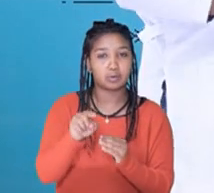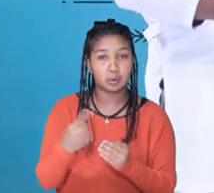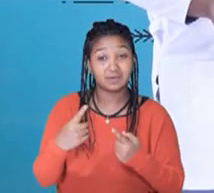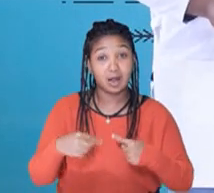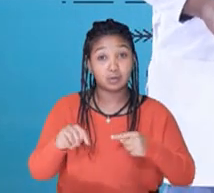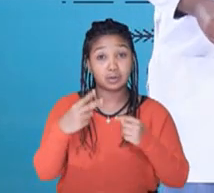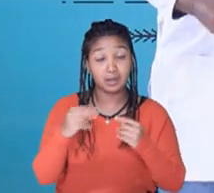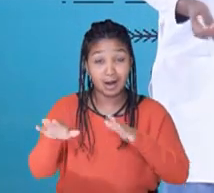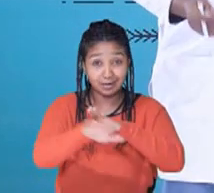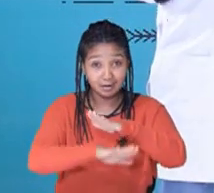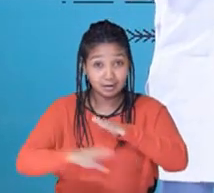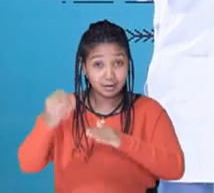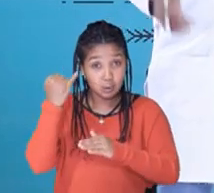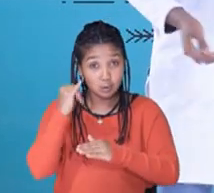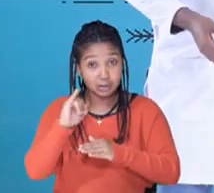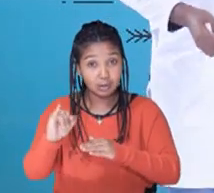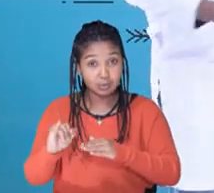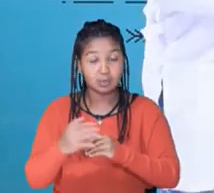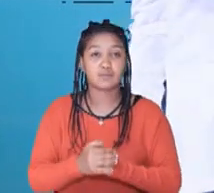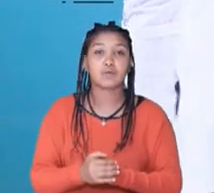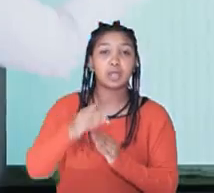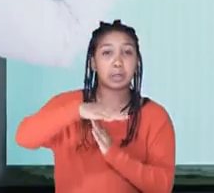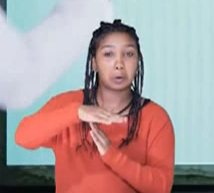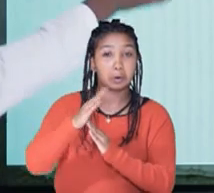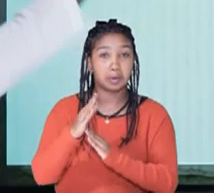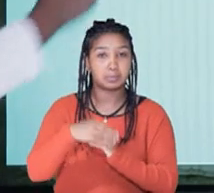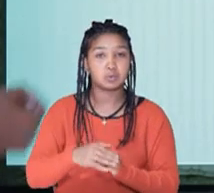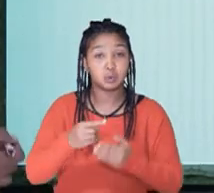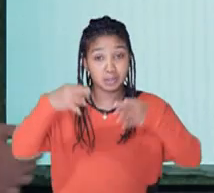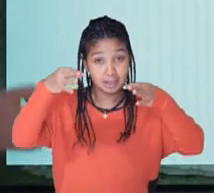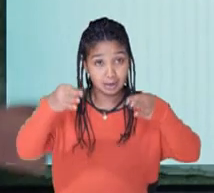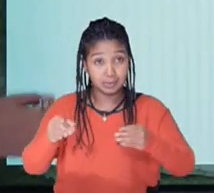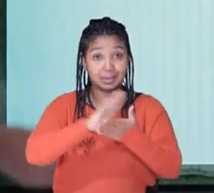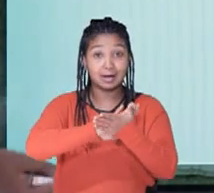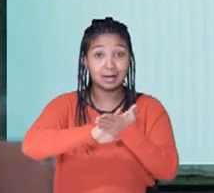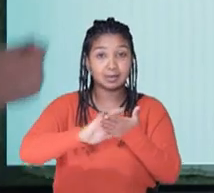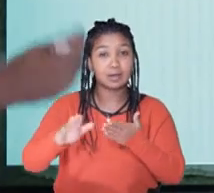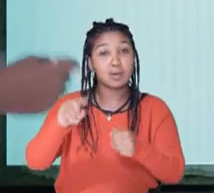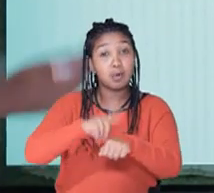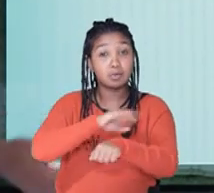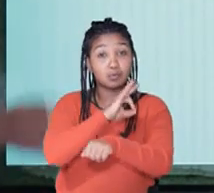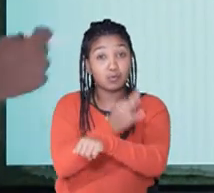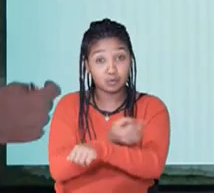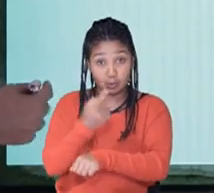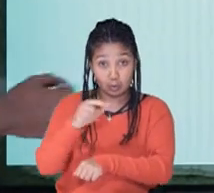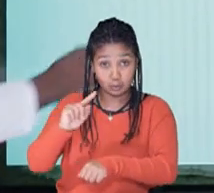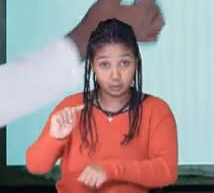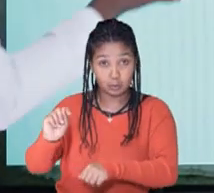see this under the concept of equilibrium actually, but here to determine the net moment of force or